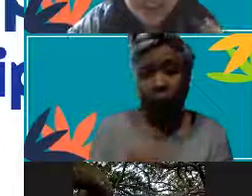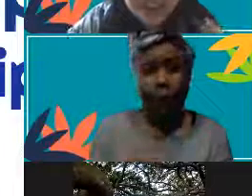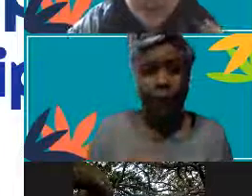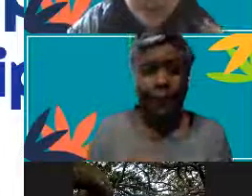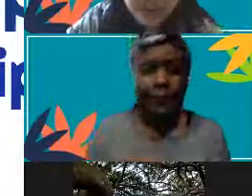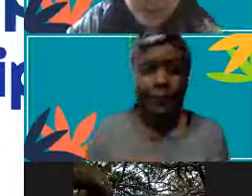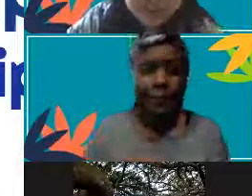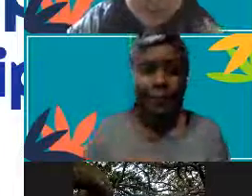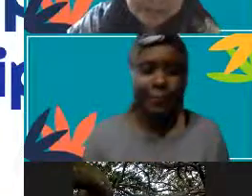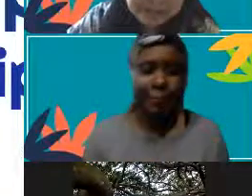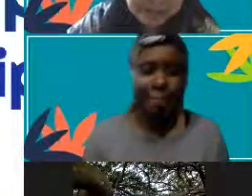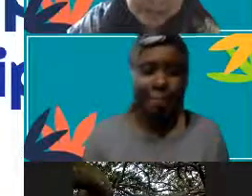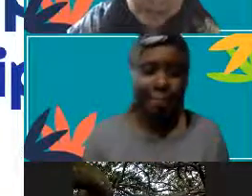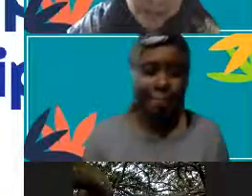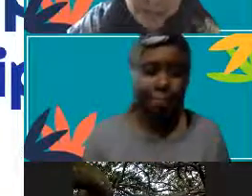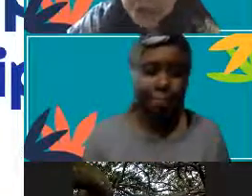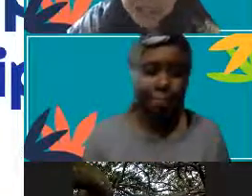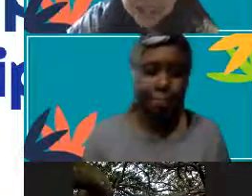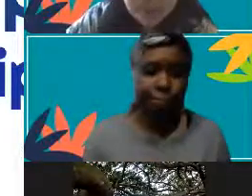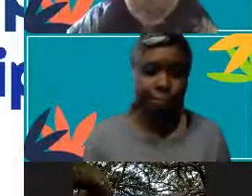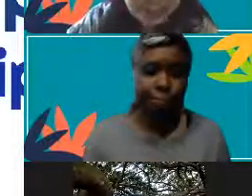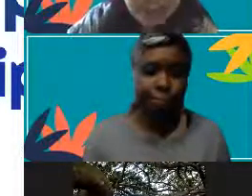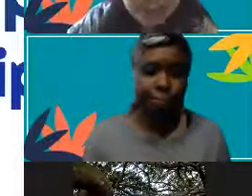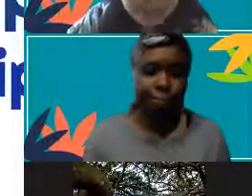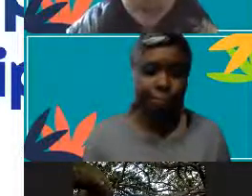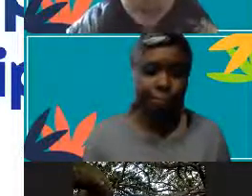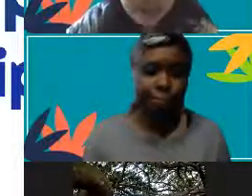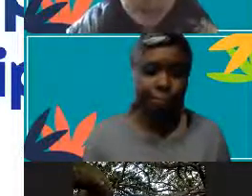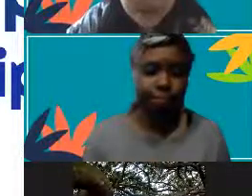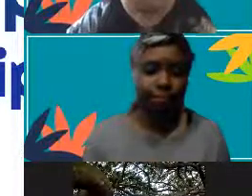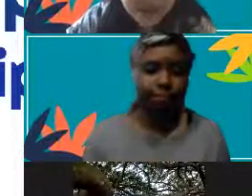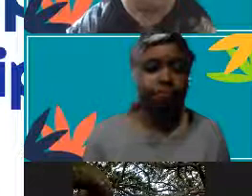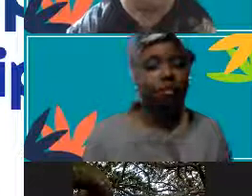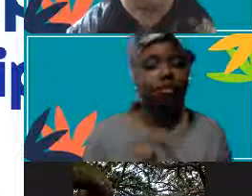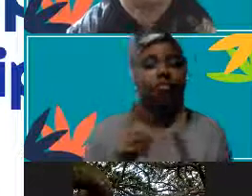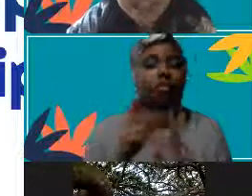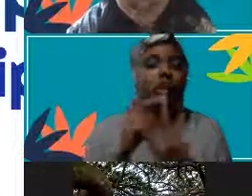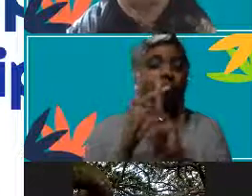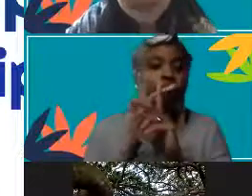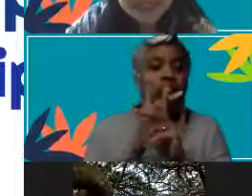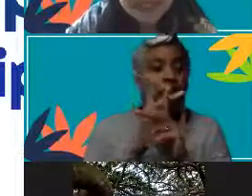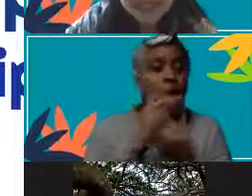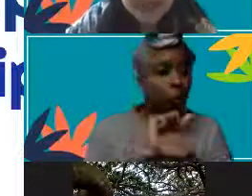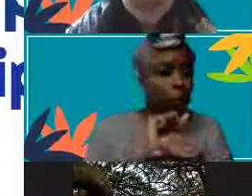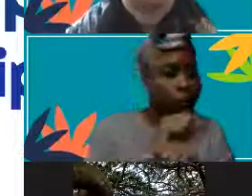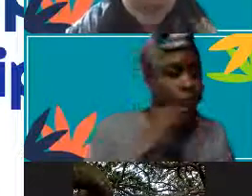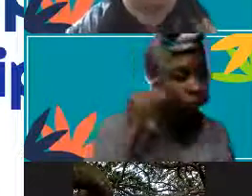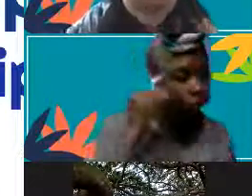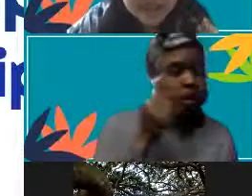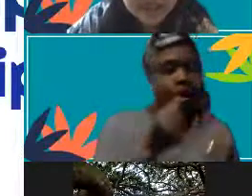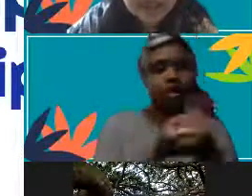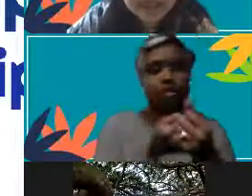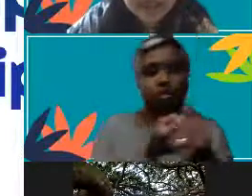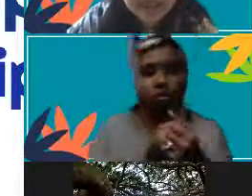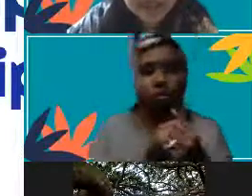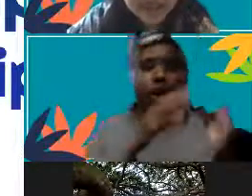from one day to another. From the care work that happens in the home, to the support that happens in communities,